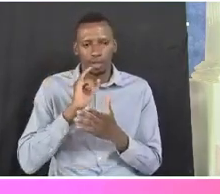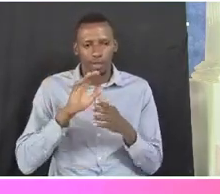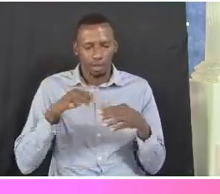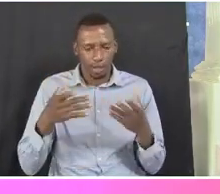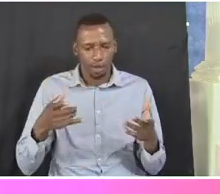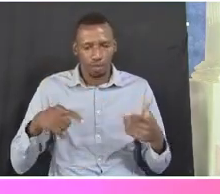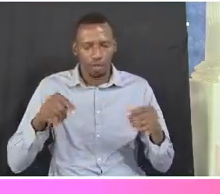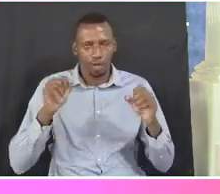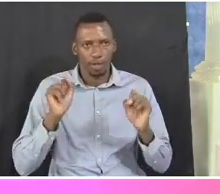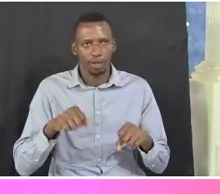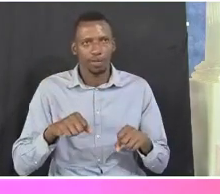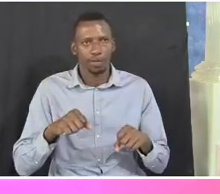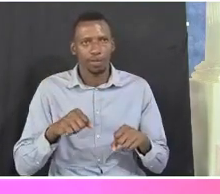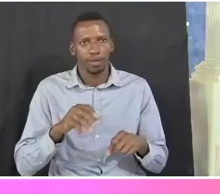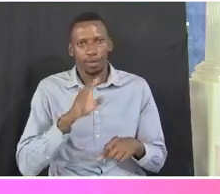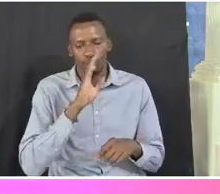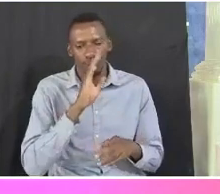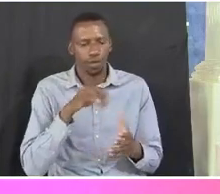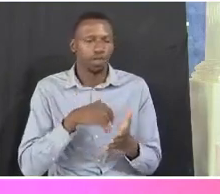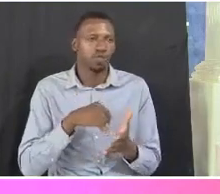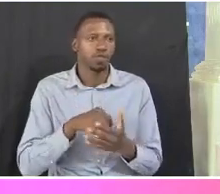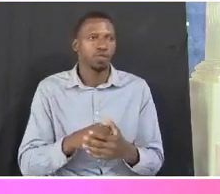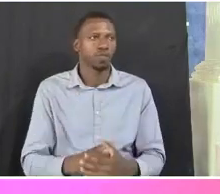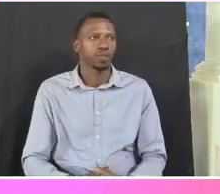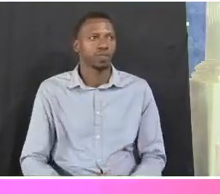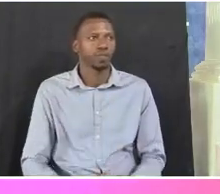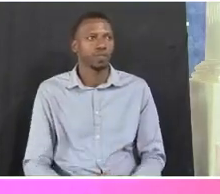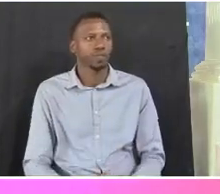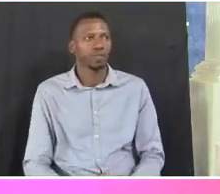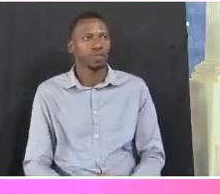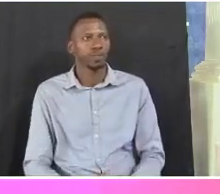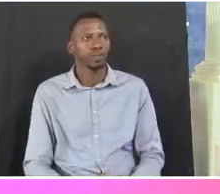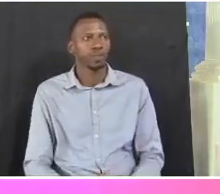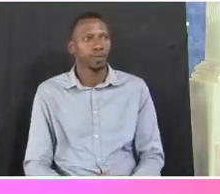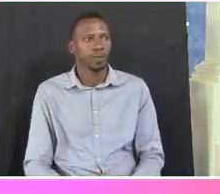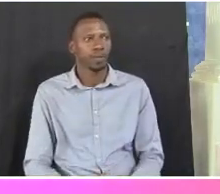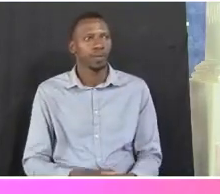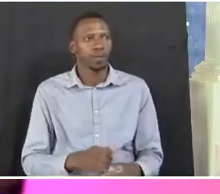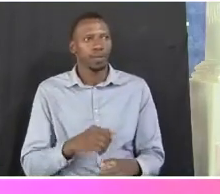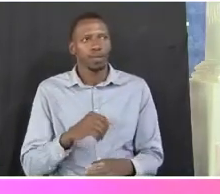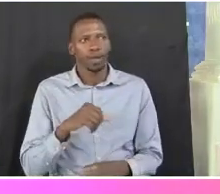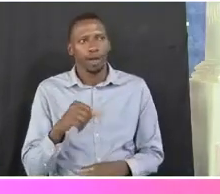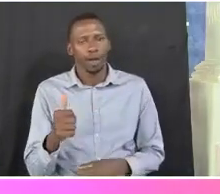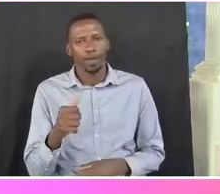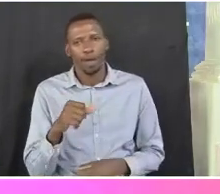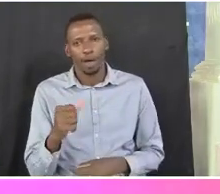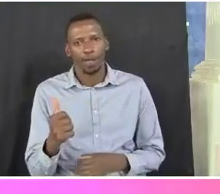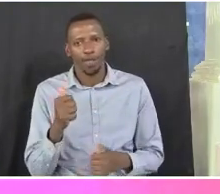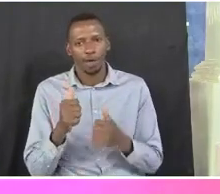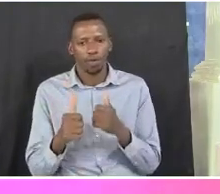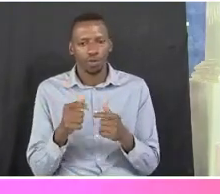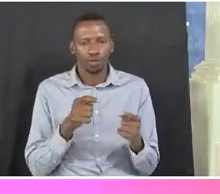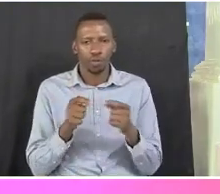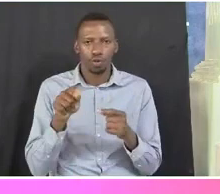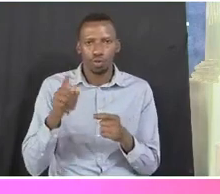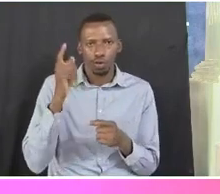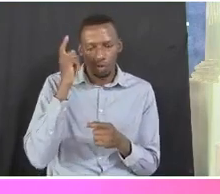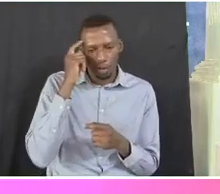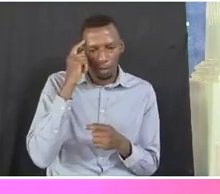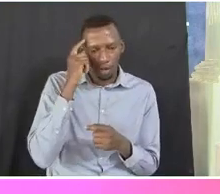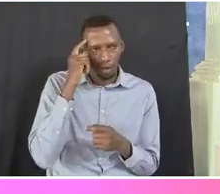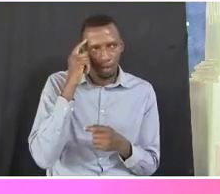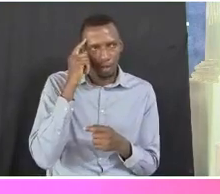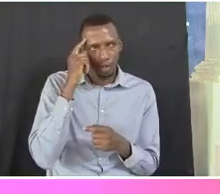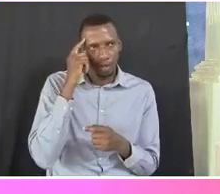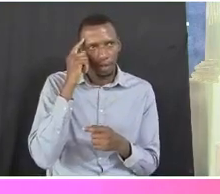we can then be involved. All that has been occupying your mind, apart from spiritual value of